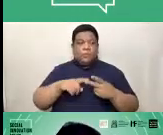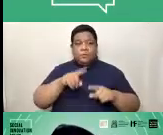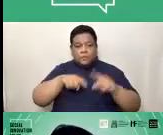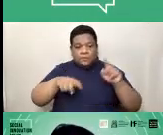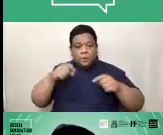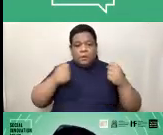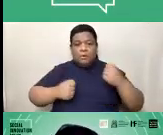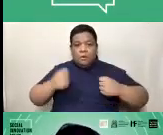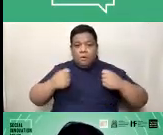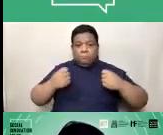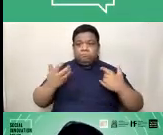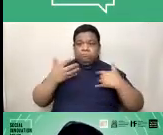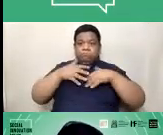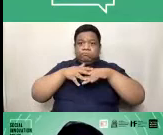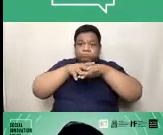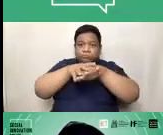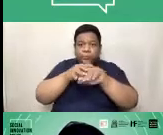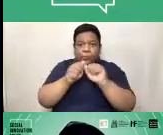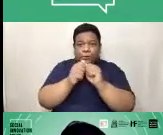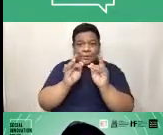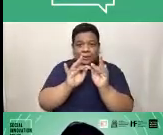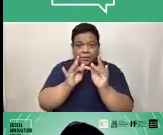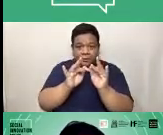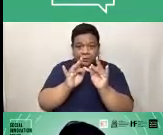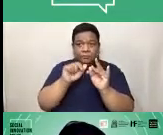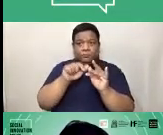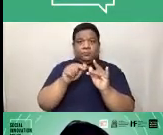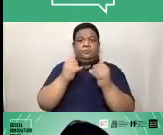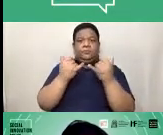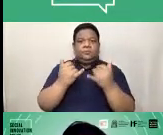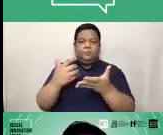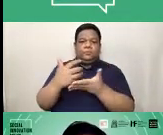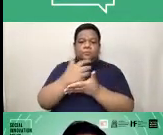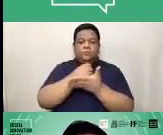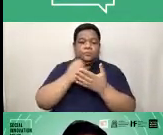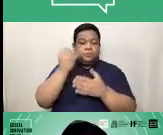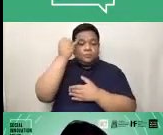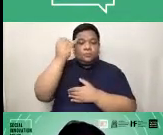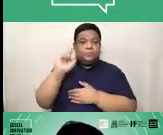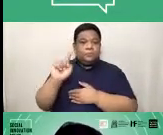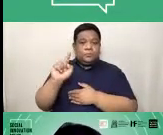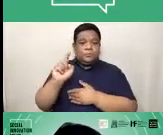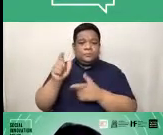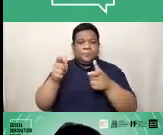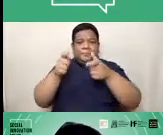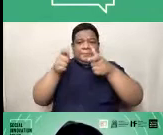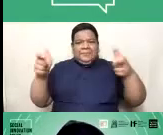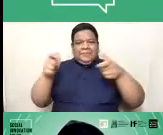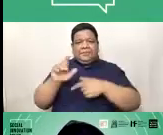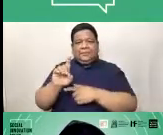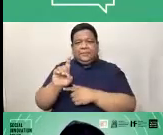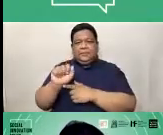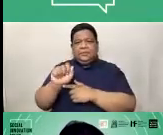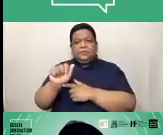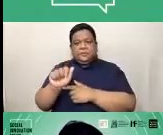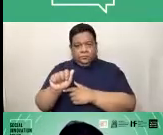but you combine it with a concept of the internet, this network, and you now generate this concept of big data. Okay,